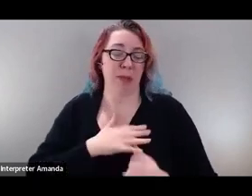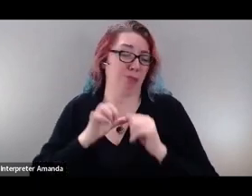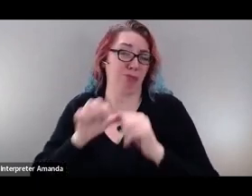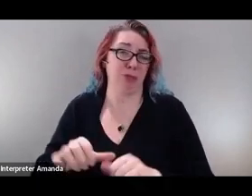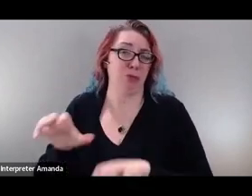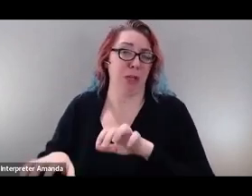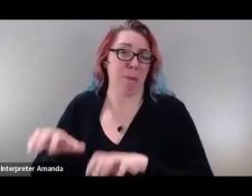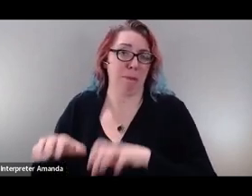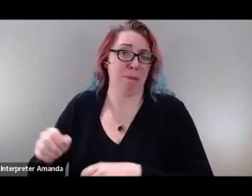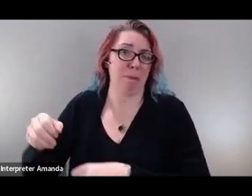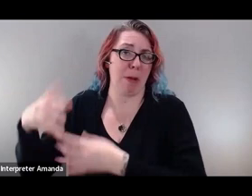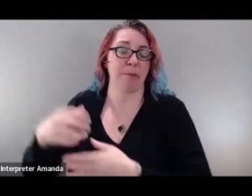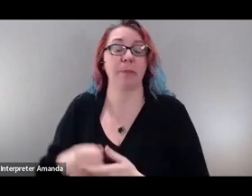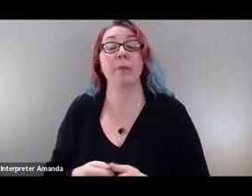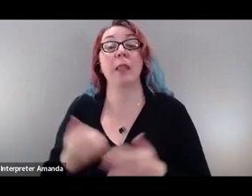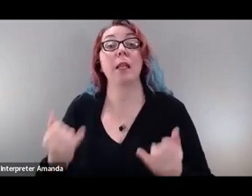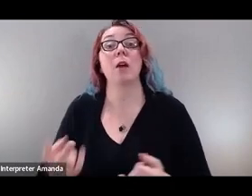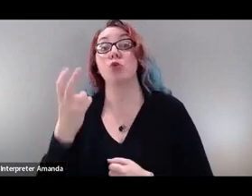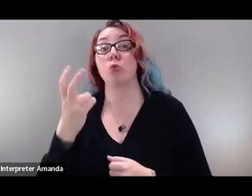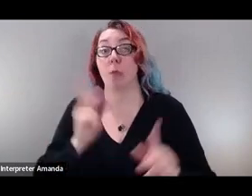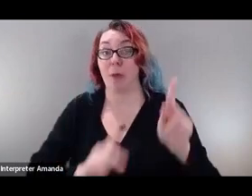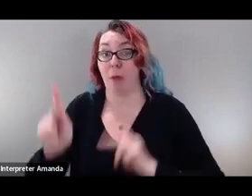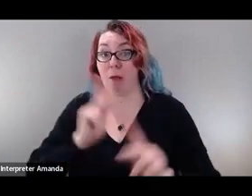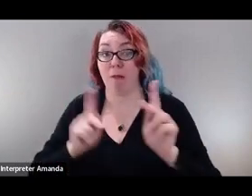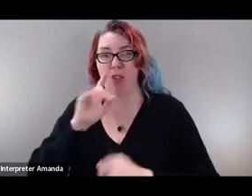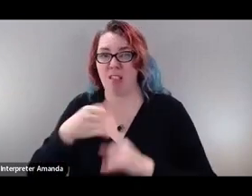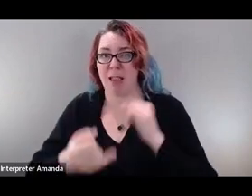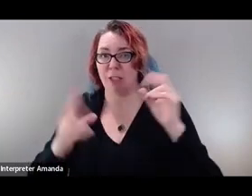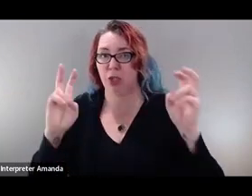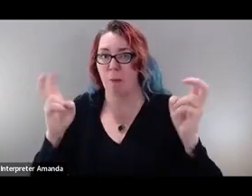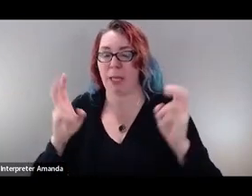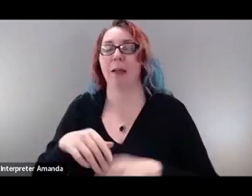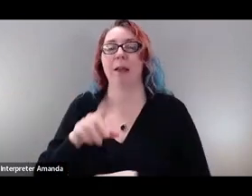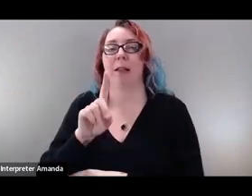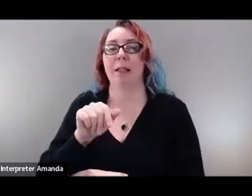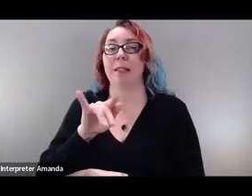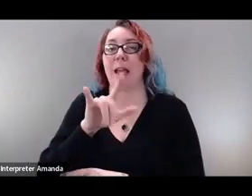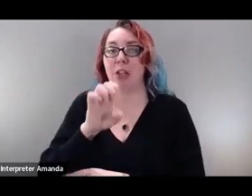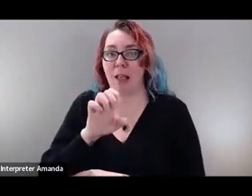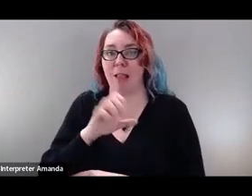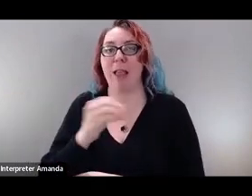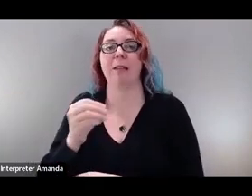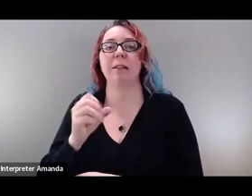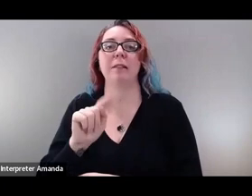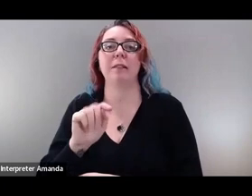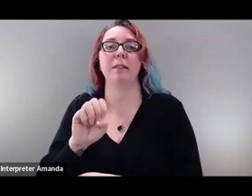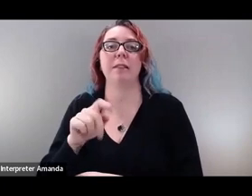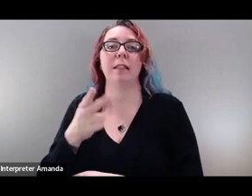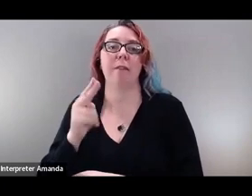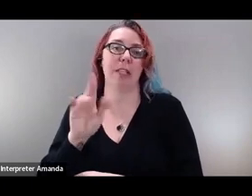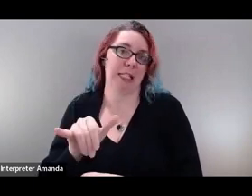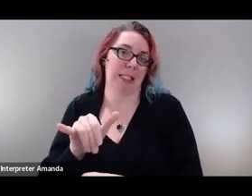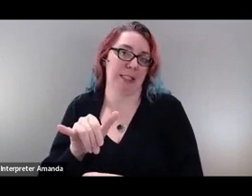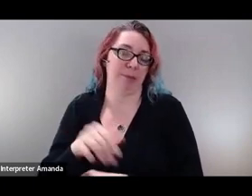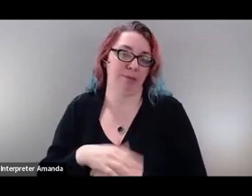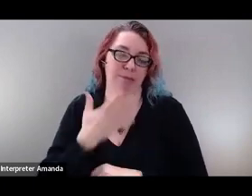our last two panelists, Danielle Hyde and Stephany Peterson. Hello to both of you. Thanks for being with us today. I'd